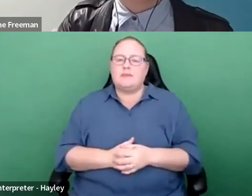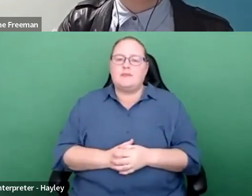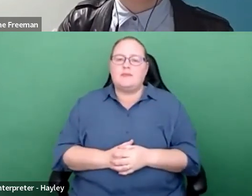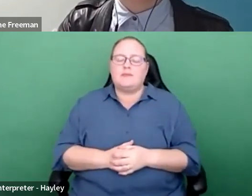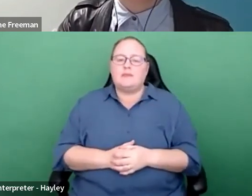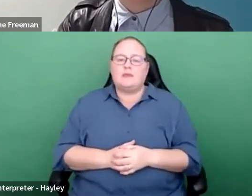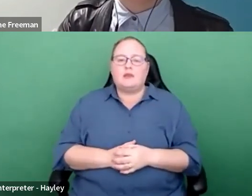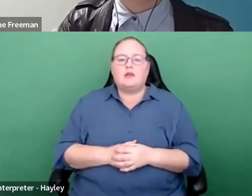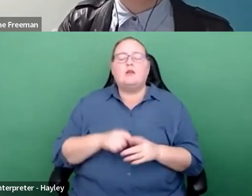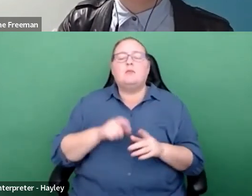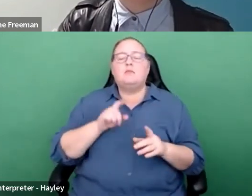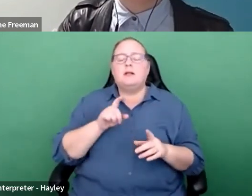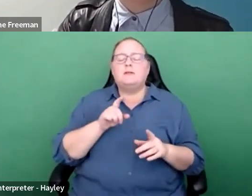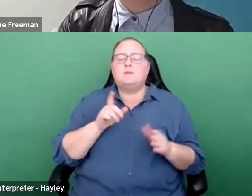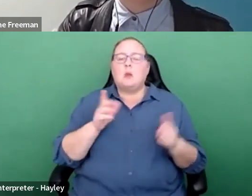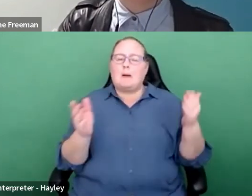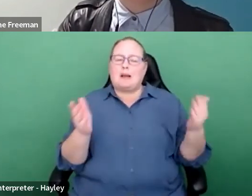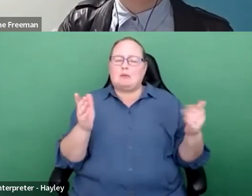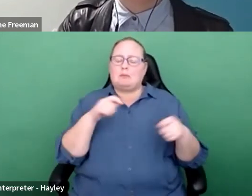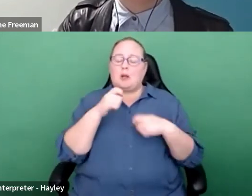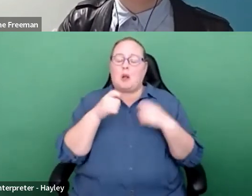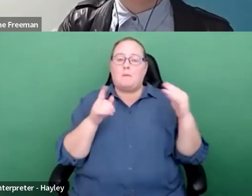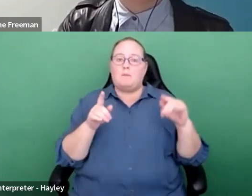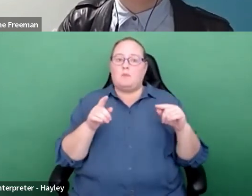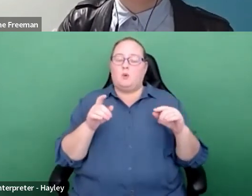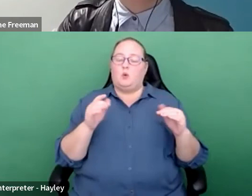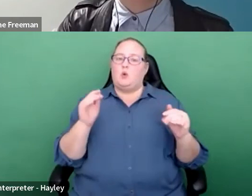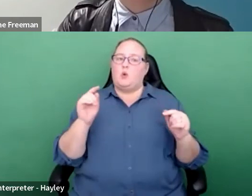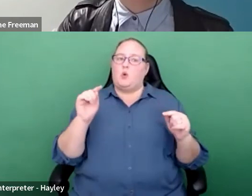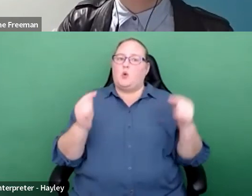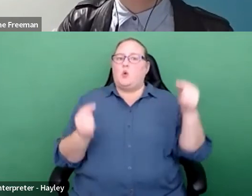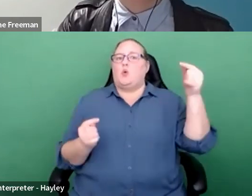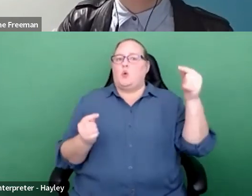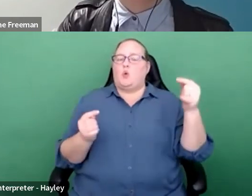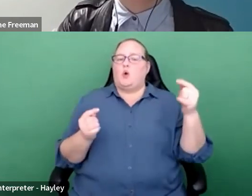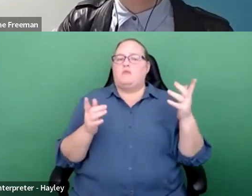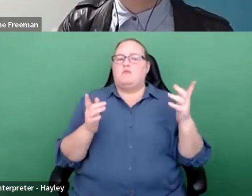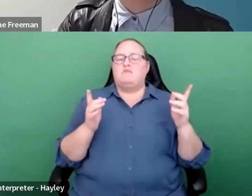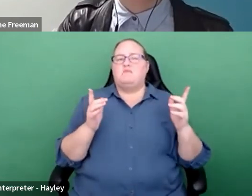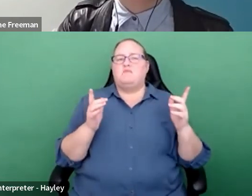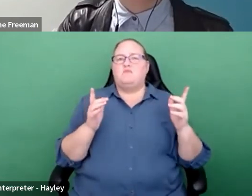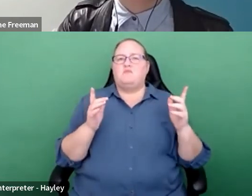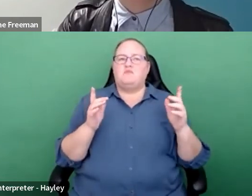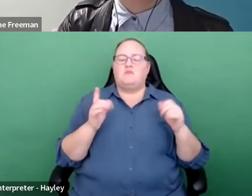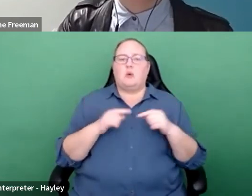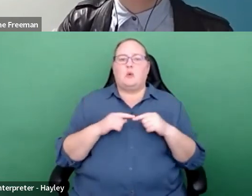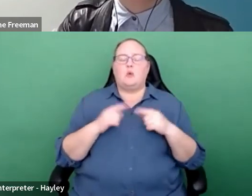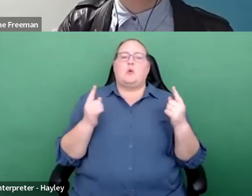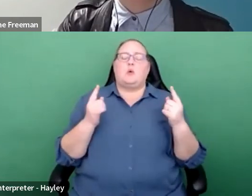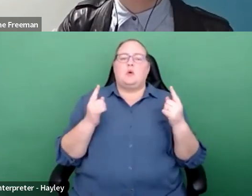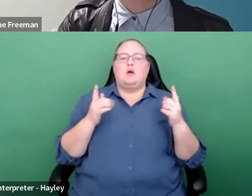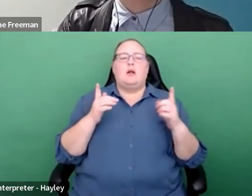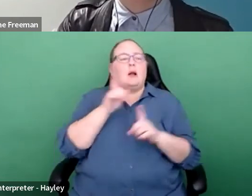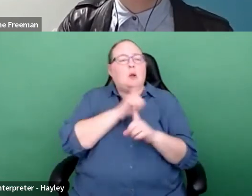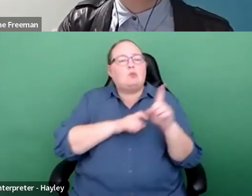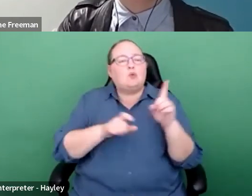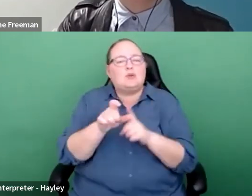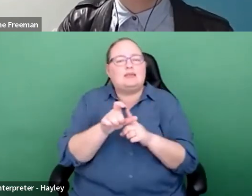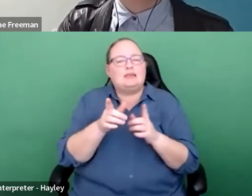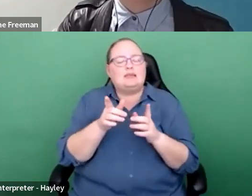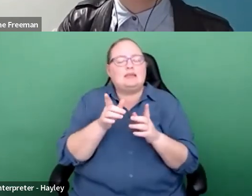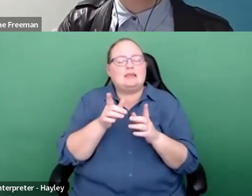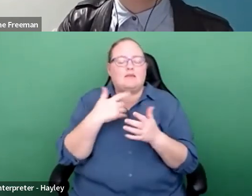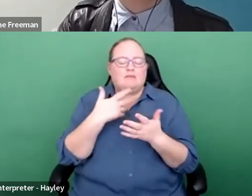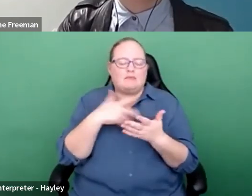comparison became quite stark was in terms of the idea of community, which is something I kind of talk about quite a bit in my thesis as